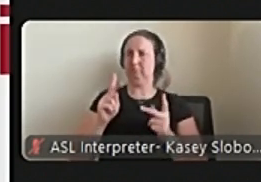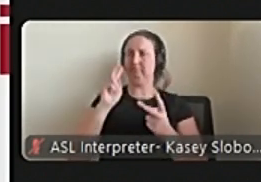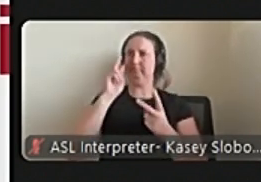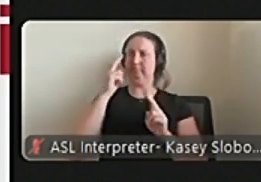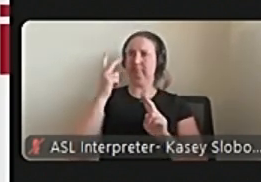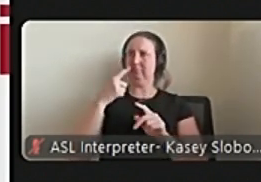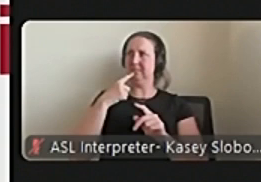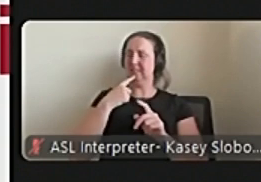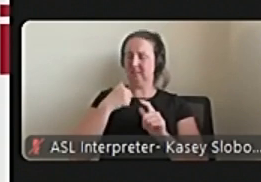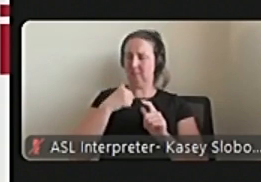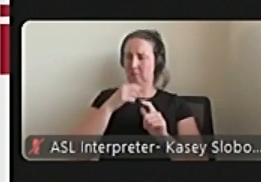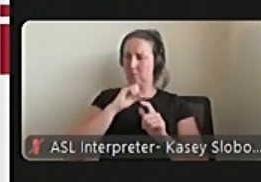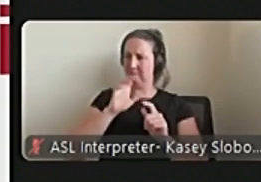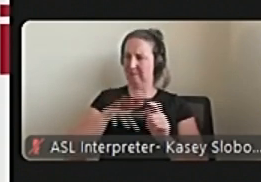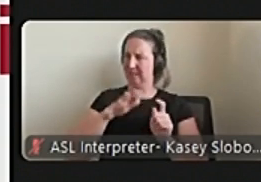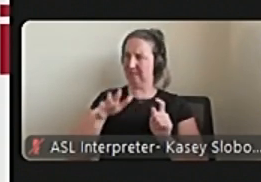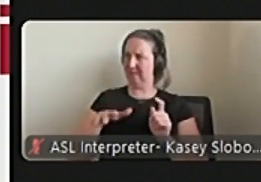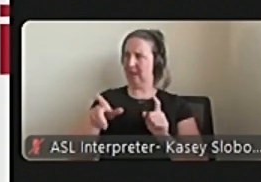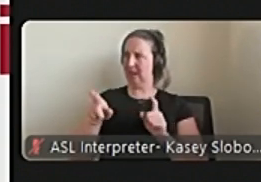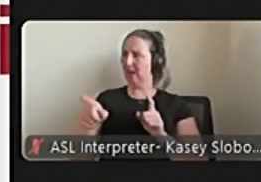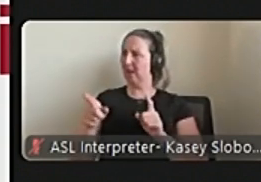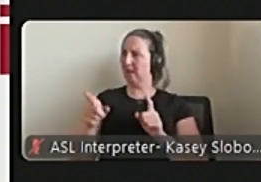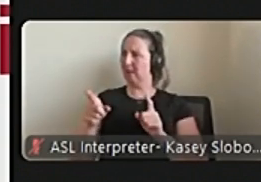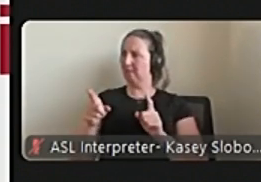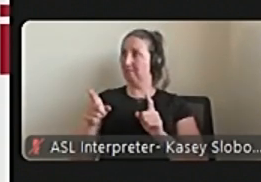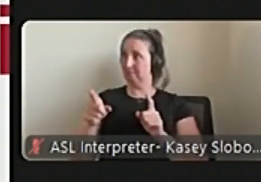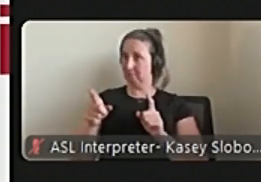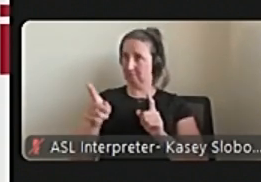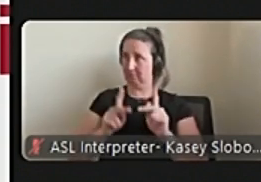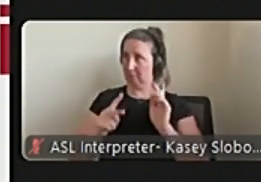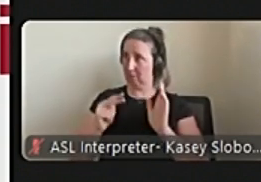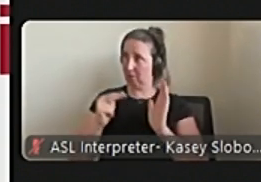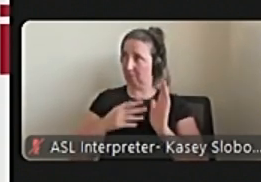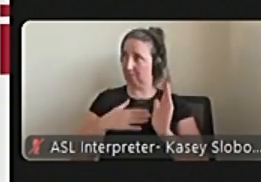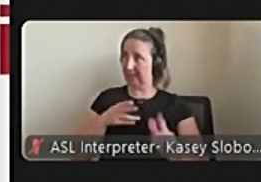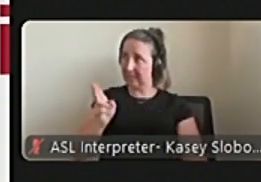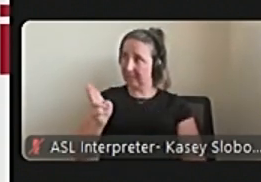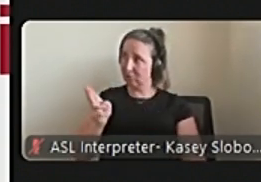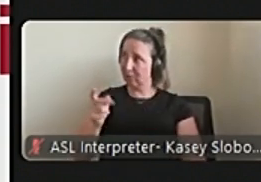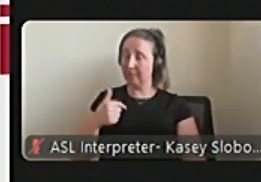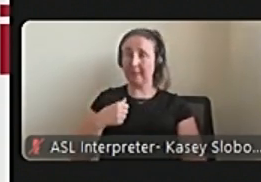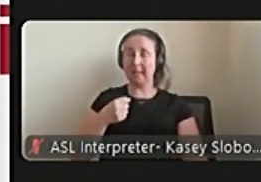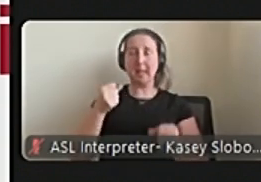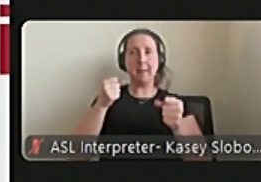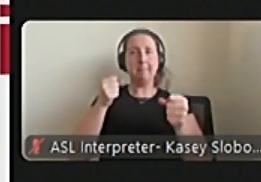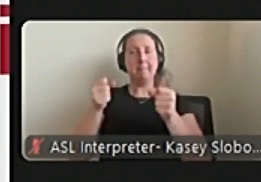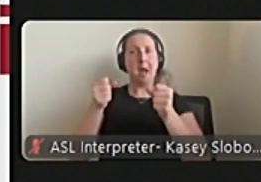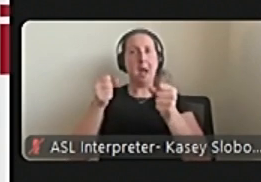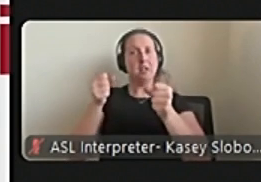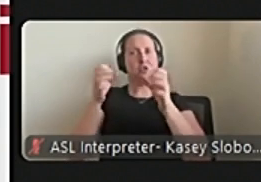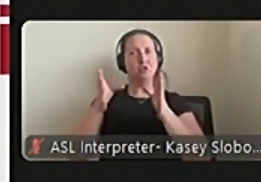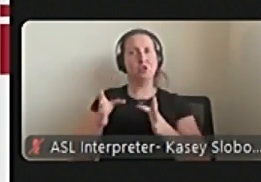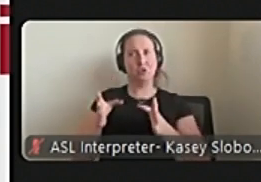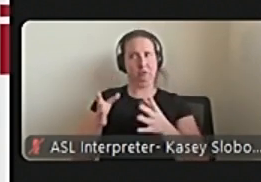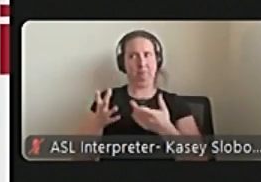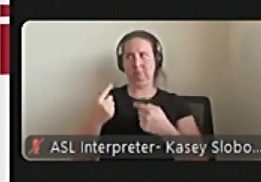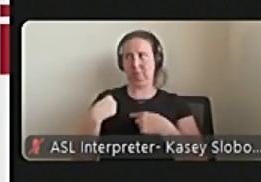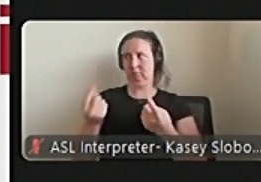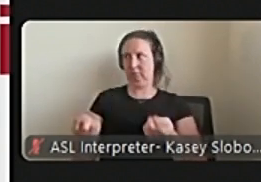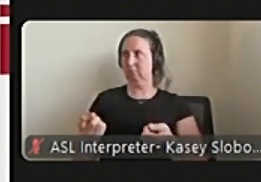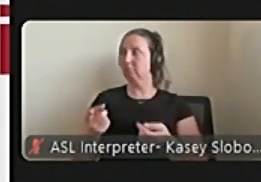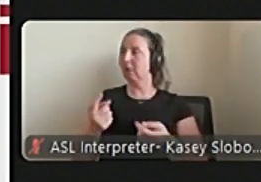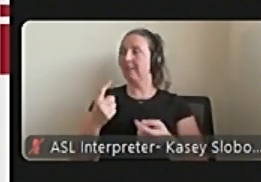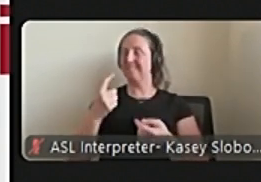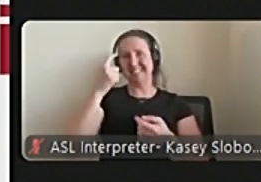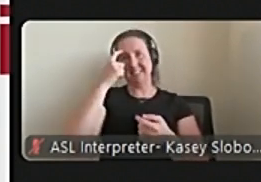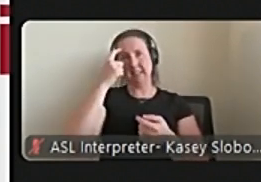55. Did anyone take a look at my history? I was a boxer all my life. Had a lot of concussions. Or, you know, I